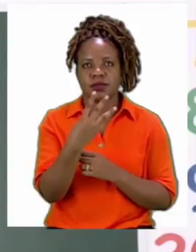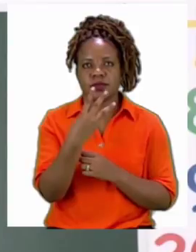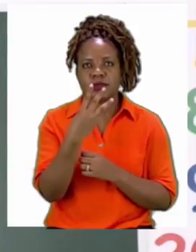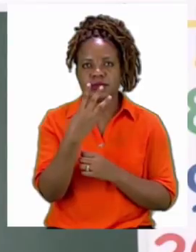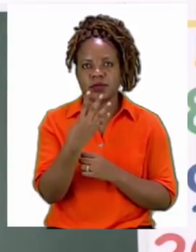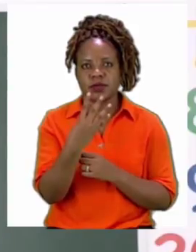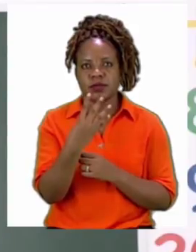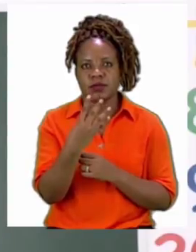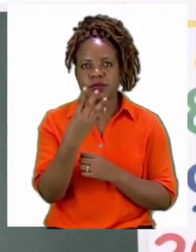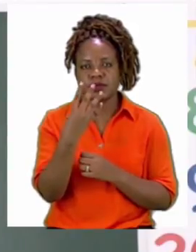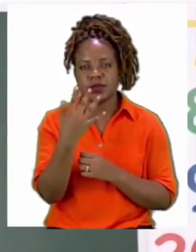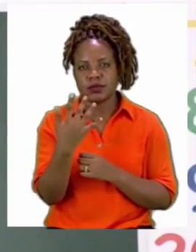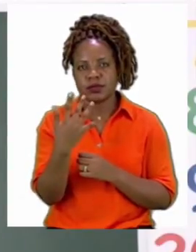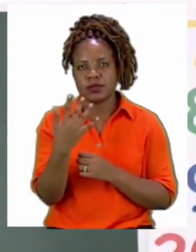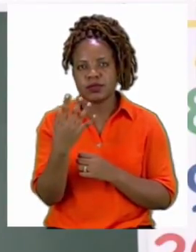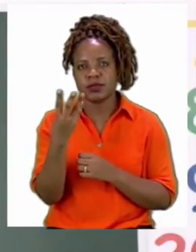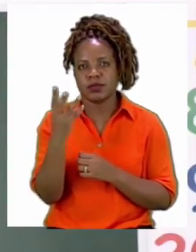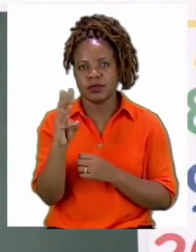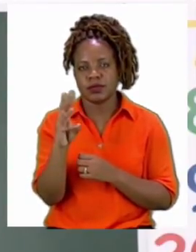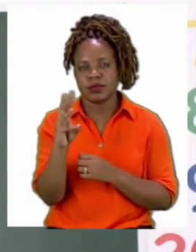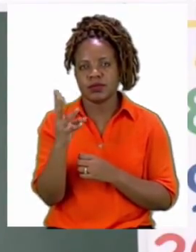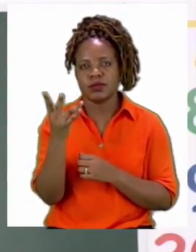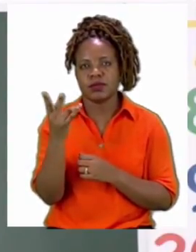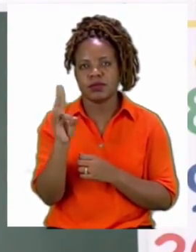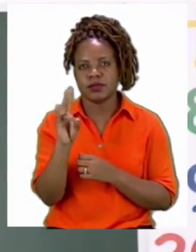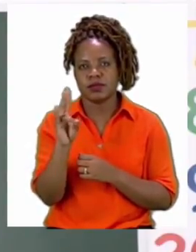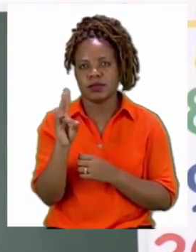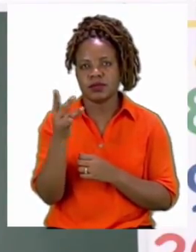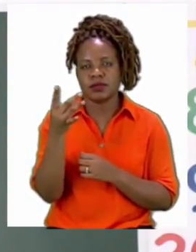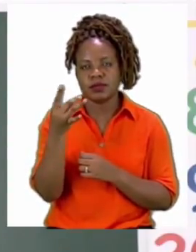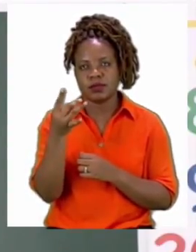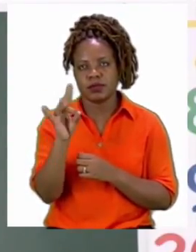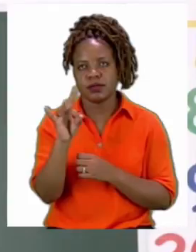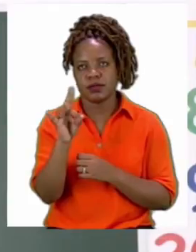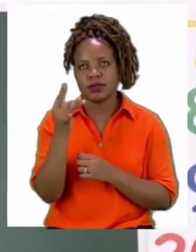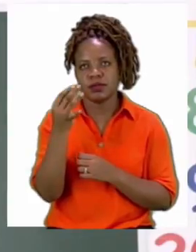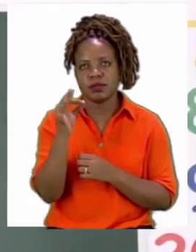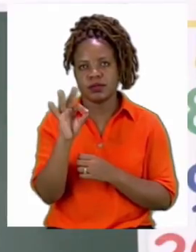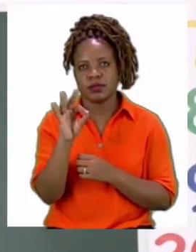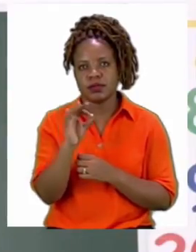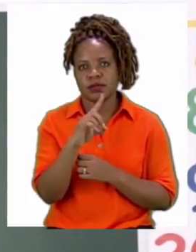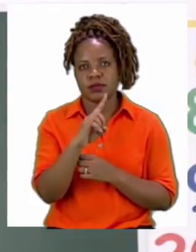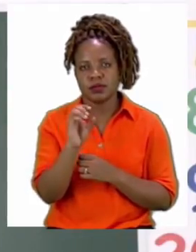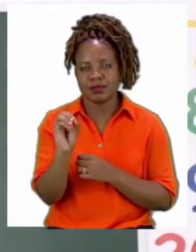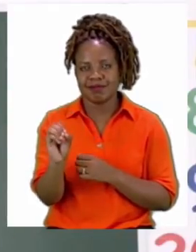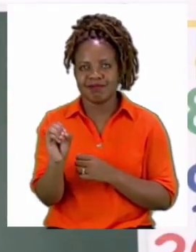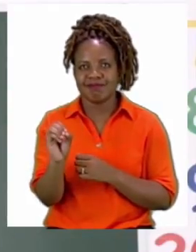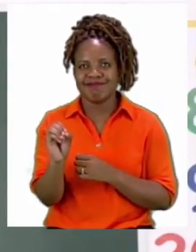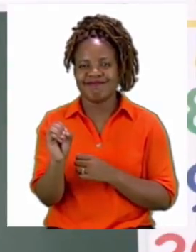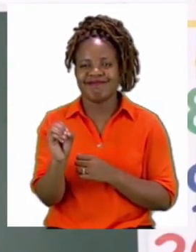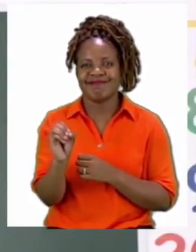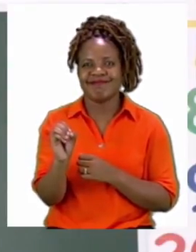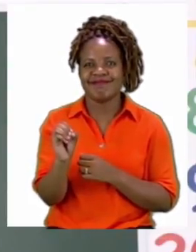3, 4, 5, 6, 7, 8, 9,